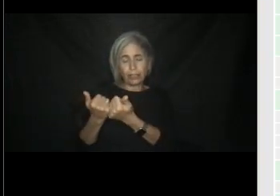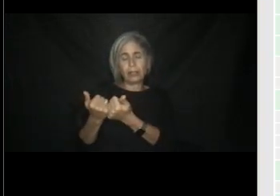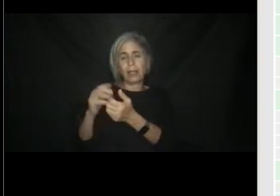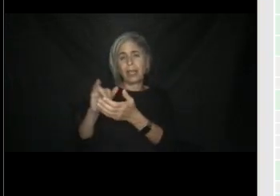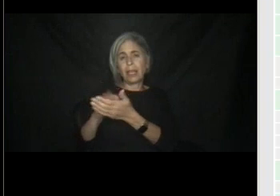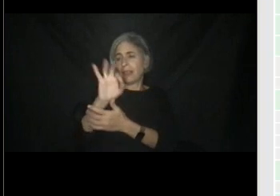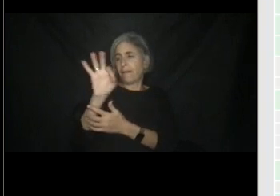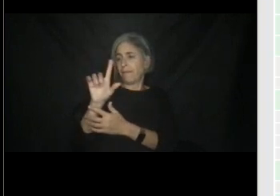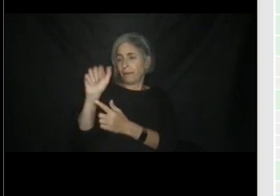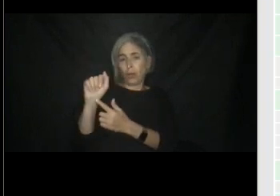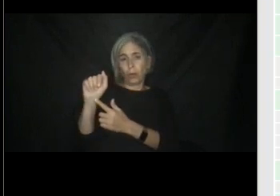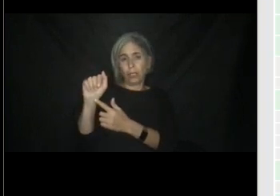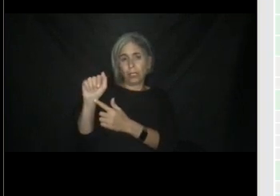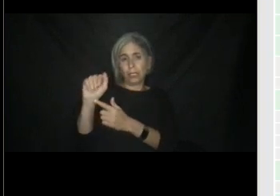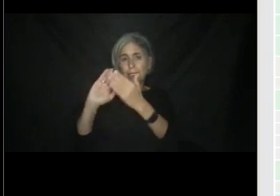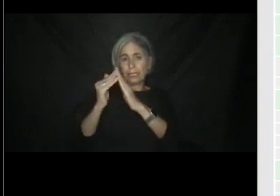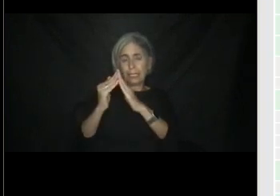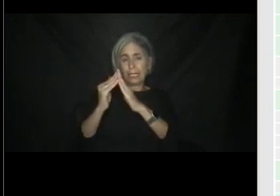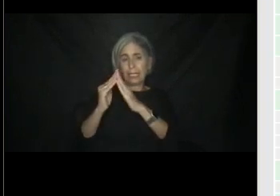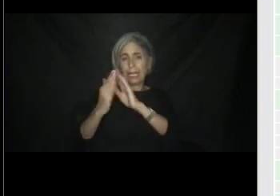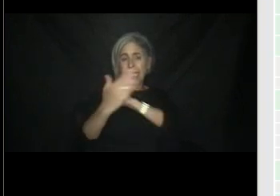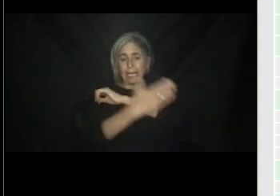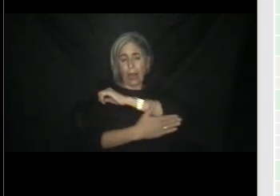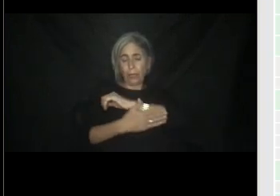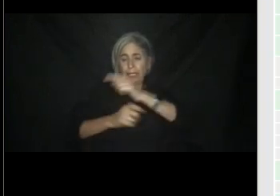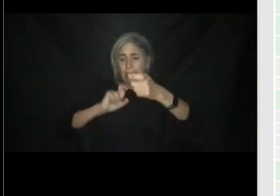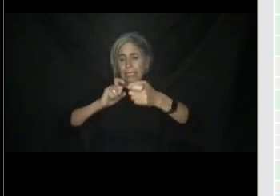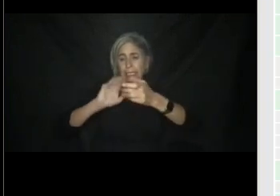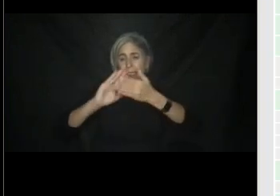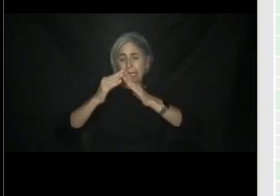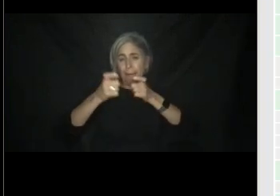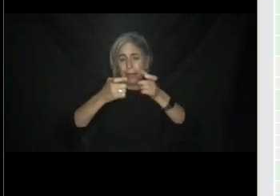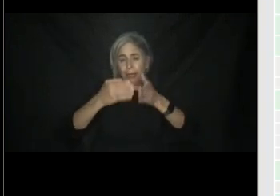Florida City and County Managers Association, FCCMA.